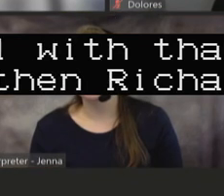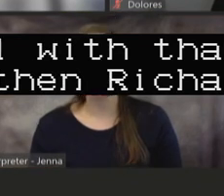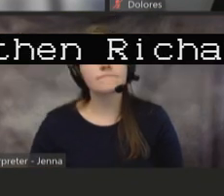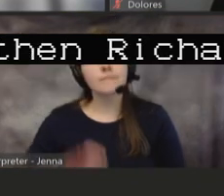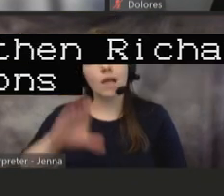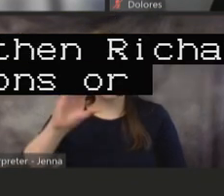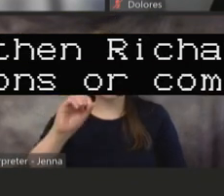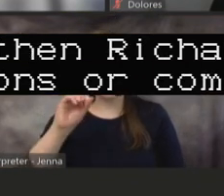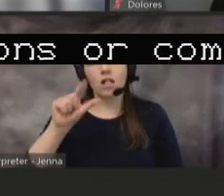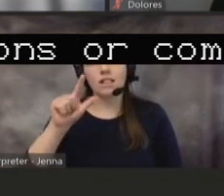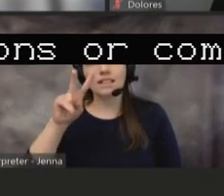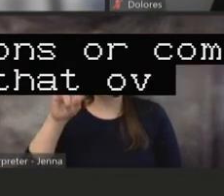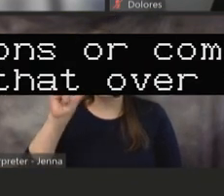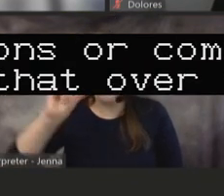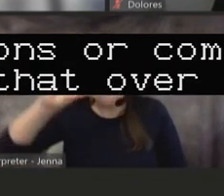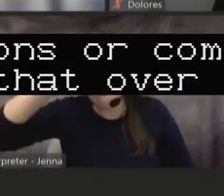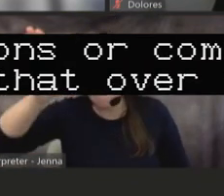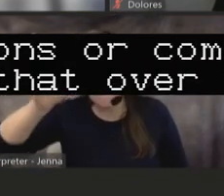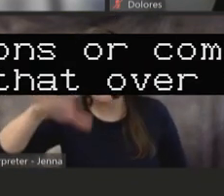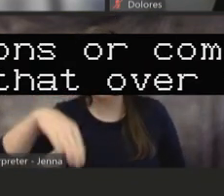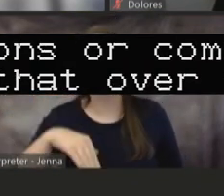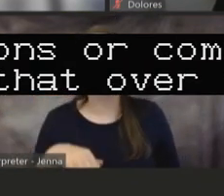Hi, this is Olivia Richard.